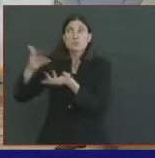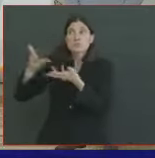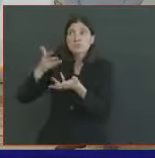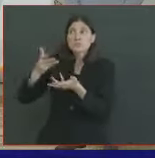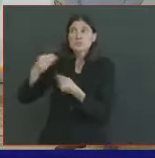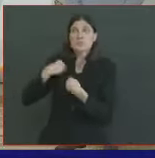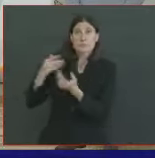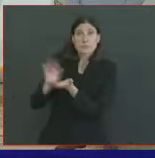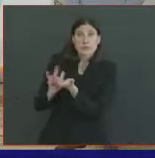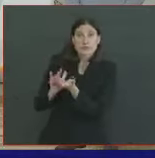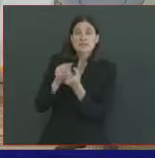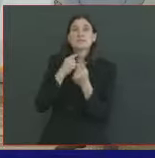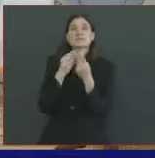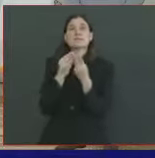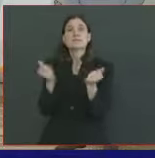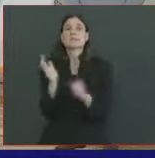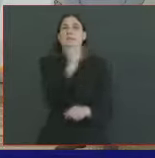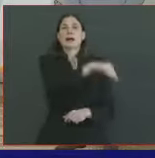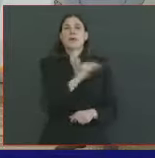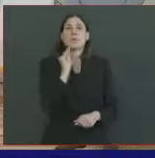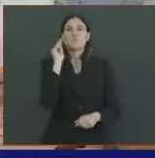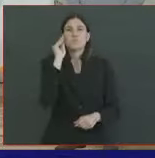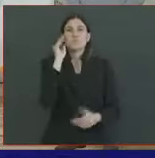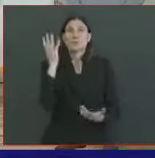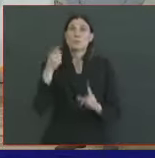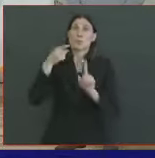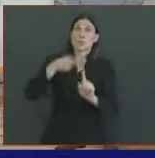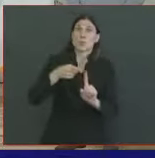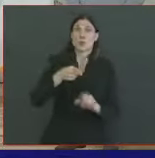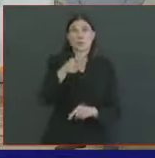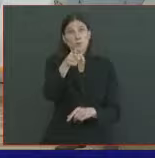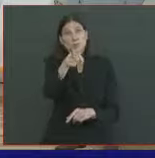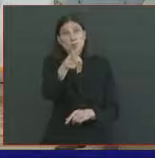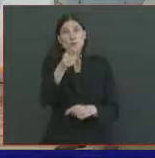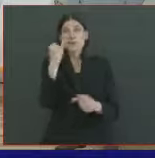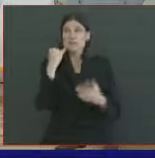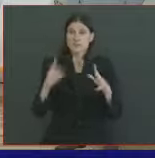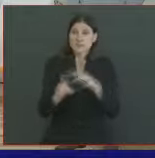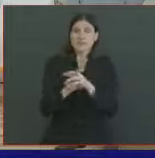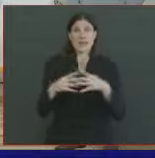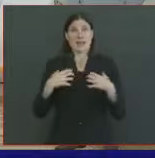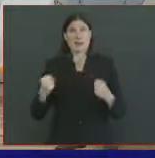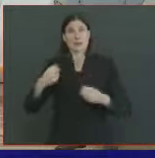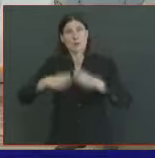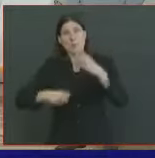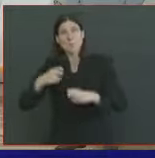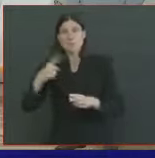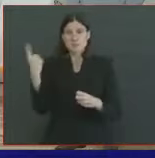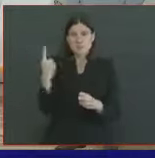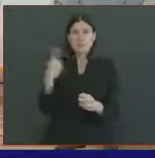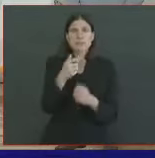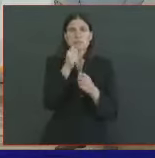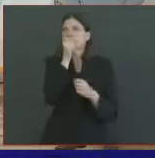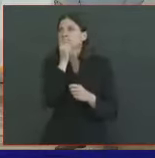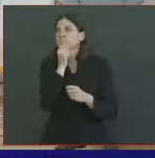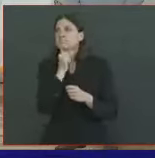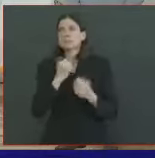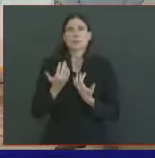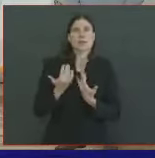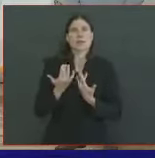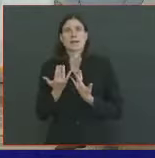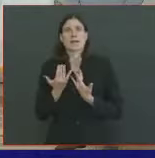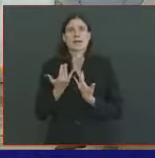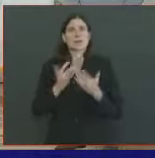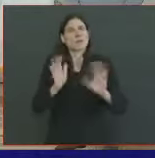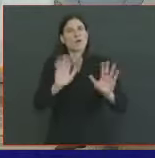that. Other things to keep in mind is there's sometimes you really do need to go to the doctor. If you're pregnant, we need to make sure that you and that baby, you're taken